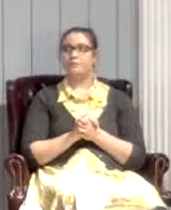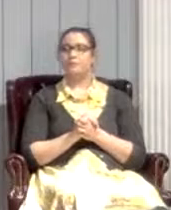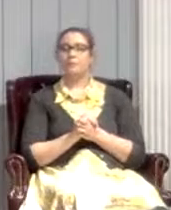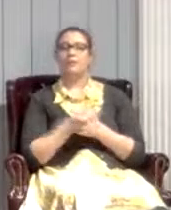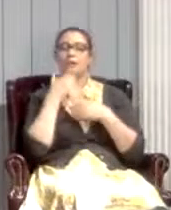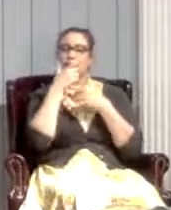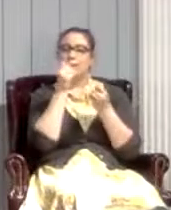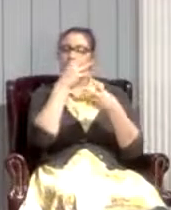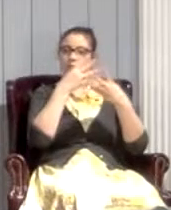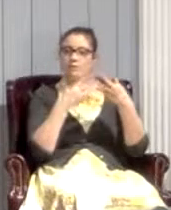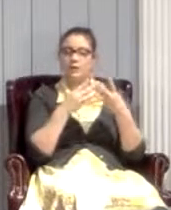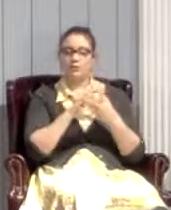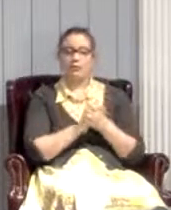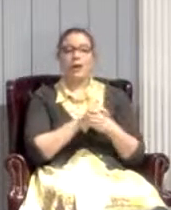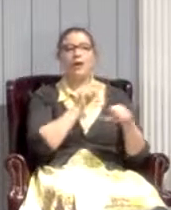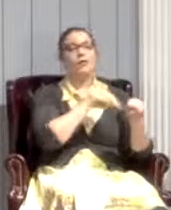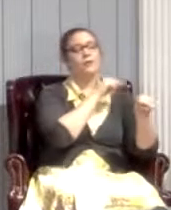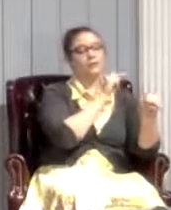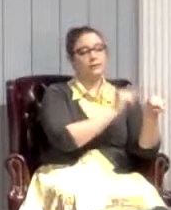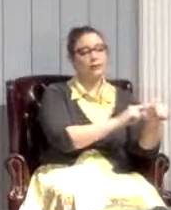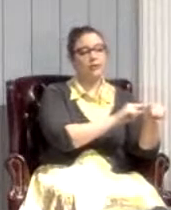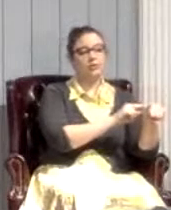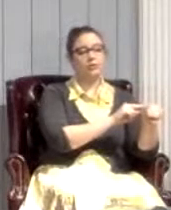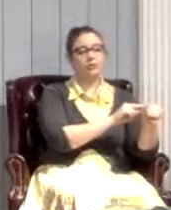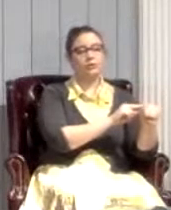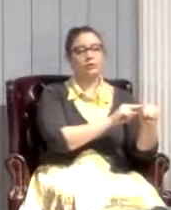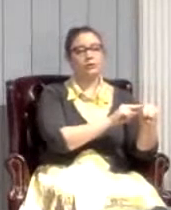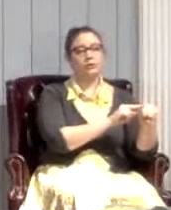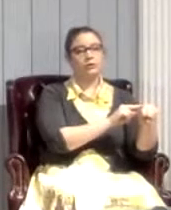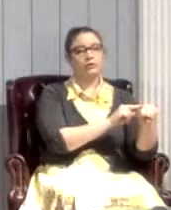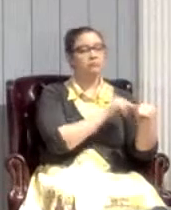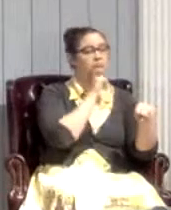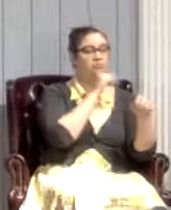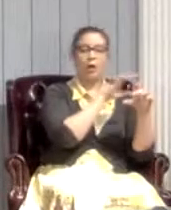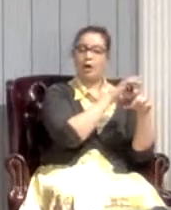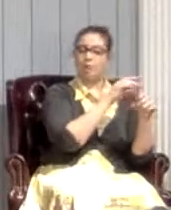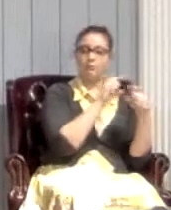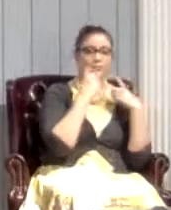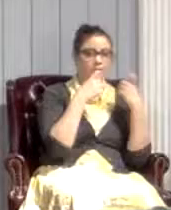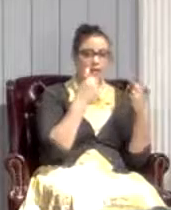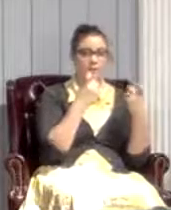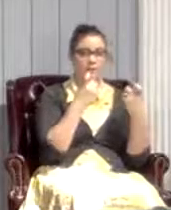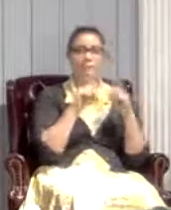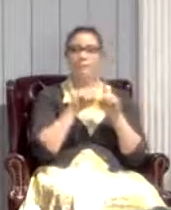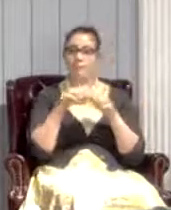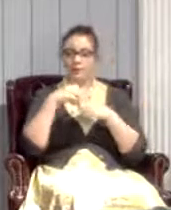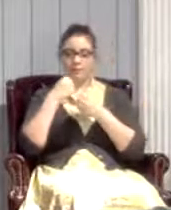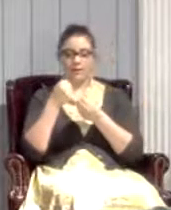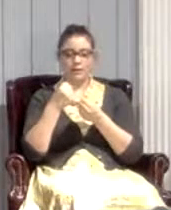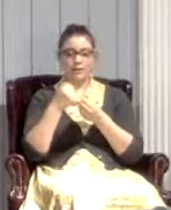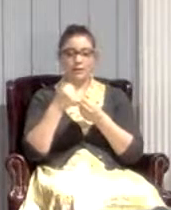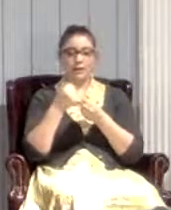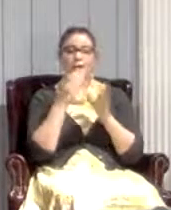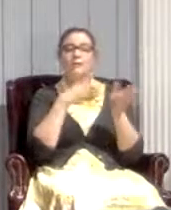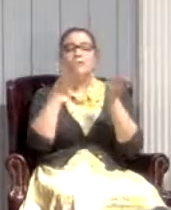there's the nature. These weapons are not carnal, but they are mighty. The objective is to cast